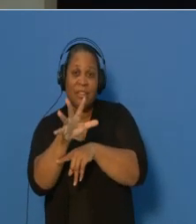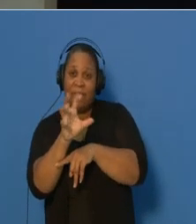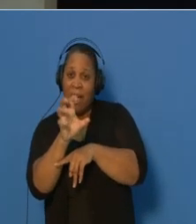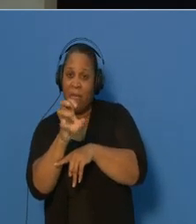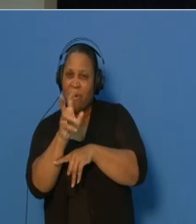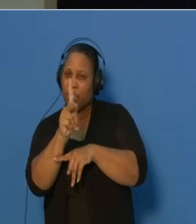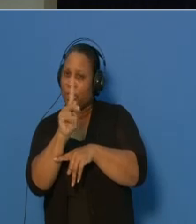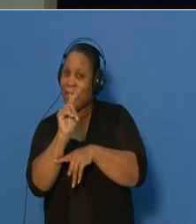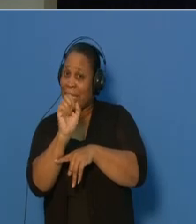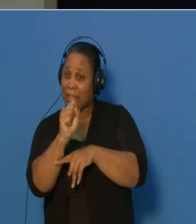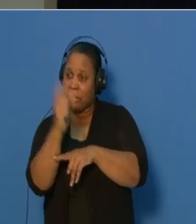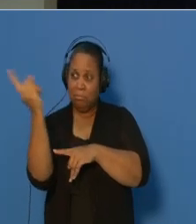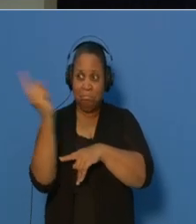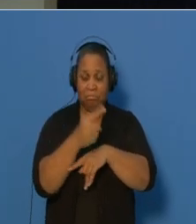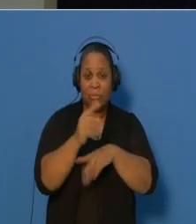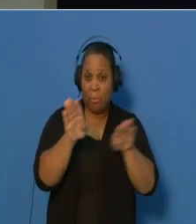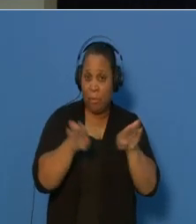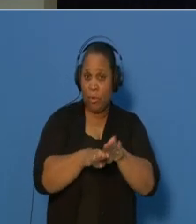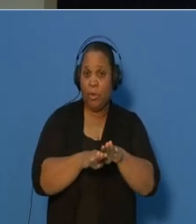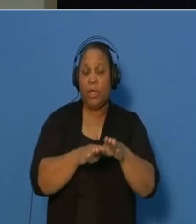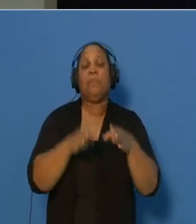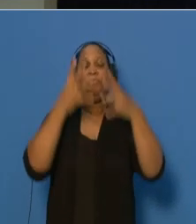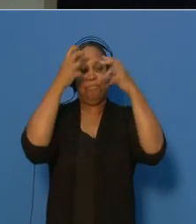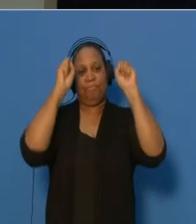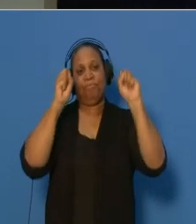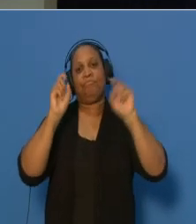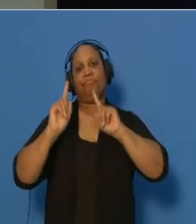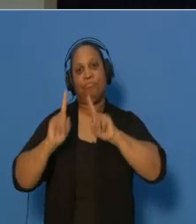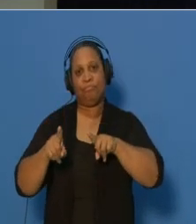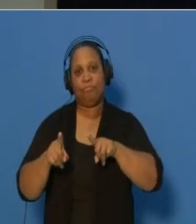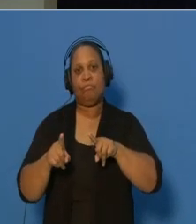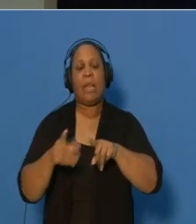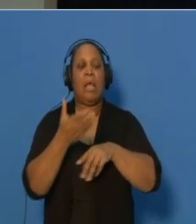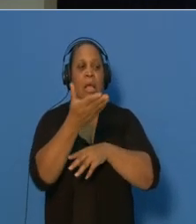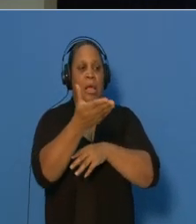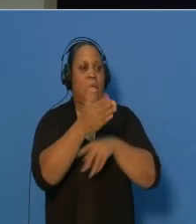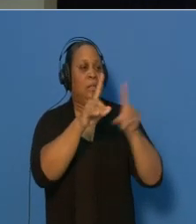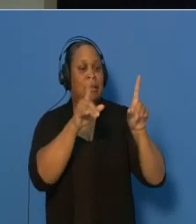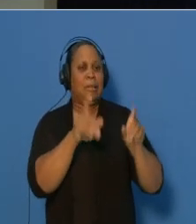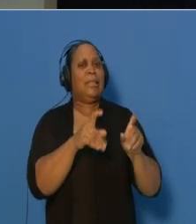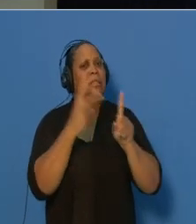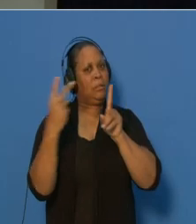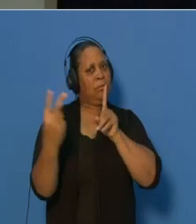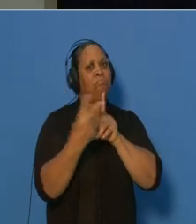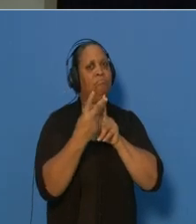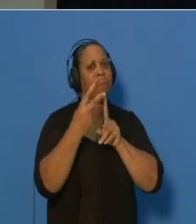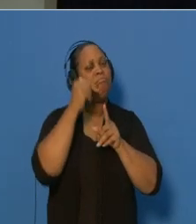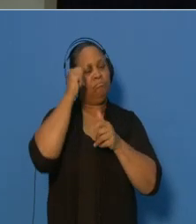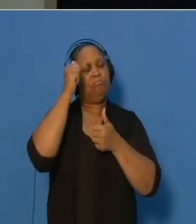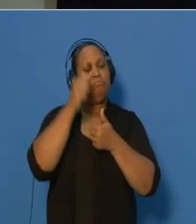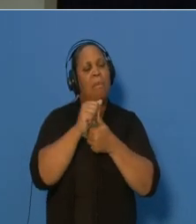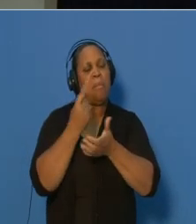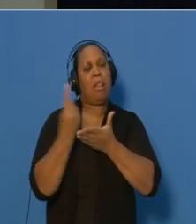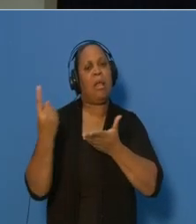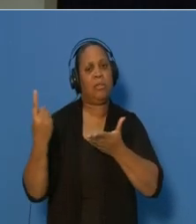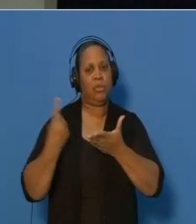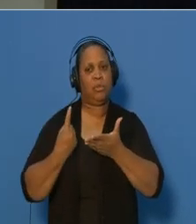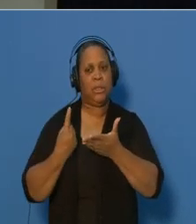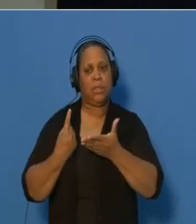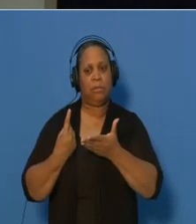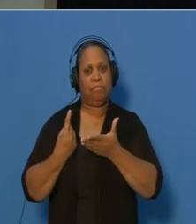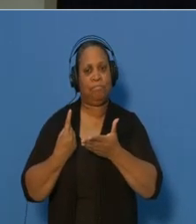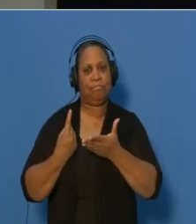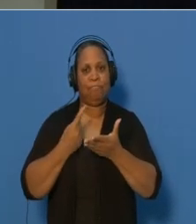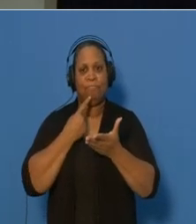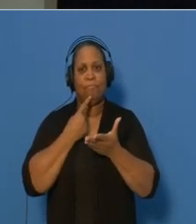Bermuda. Can you confirm this is the case? What I can say is that from a testing perspective, you would remember last week I reported that